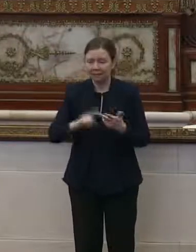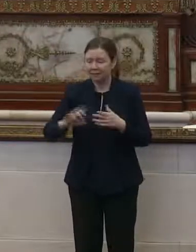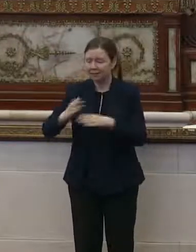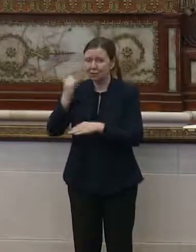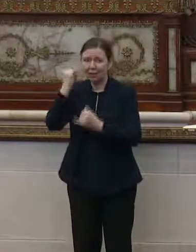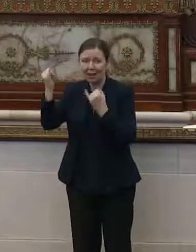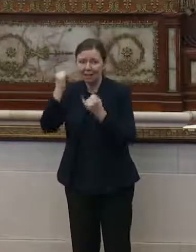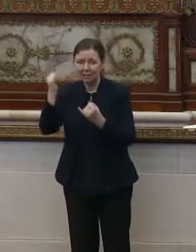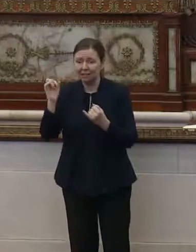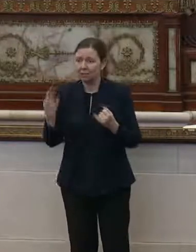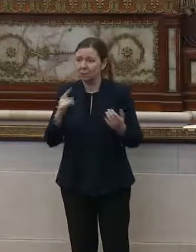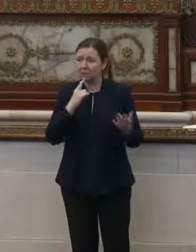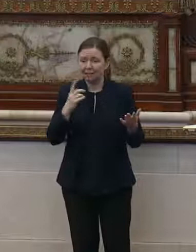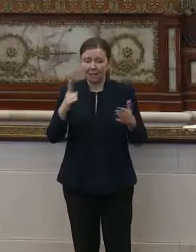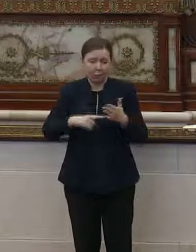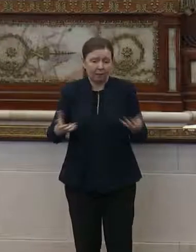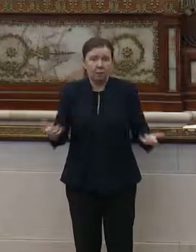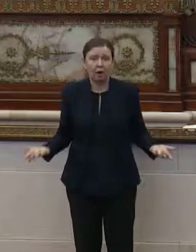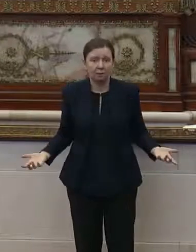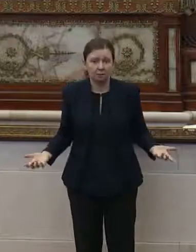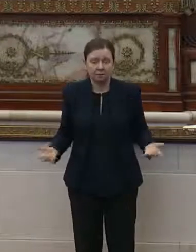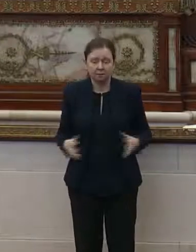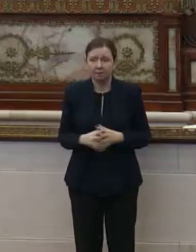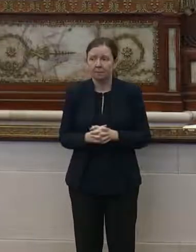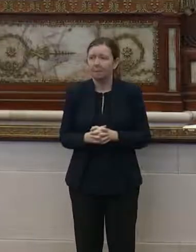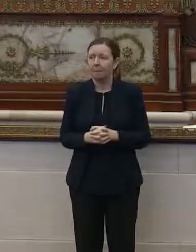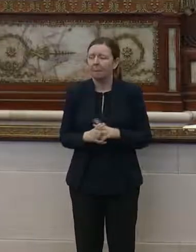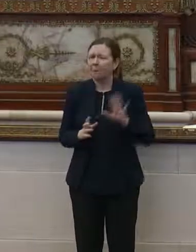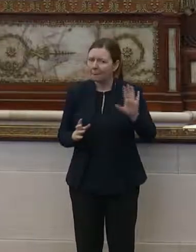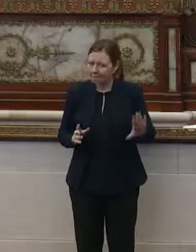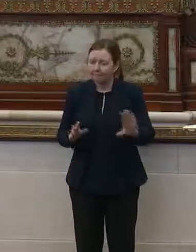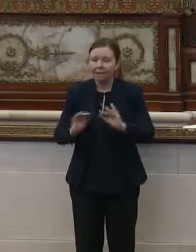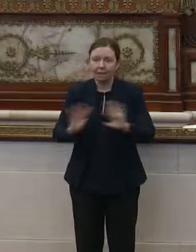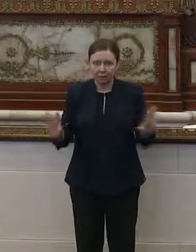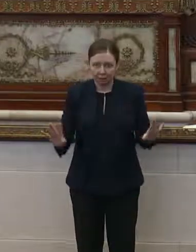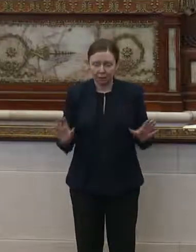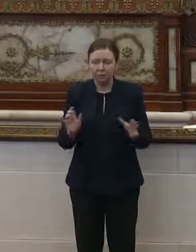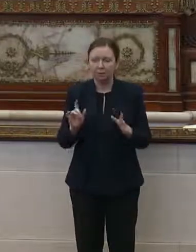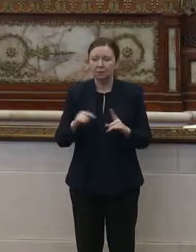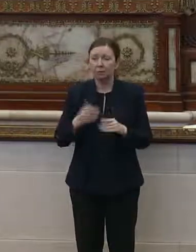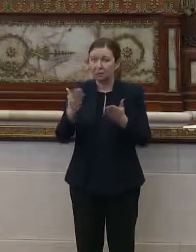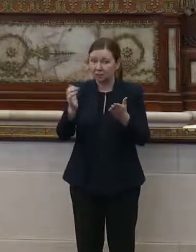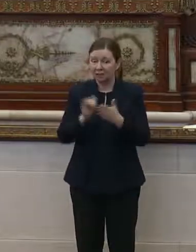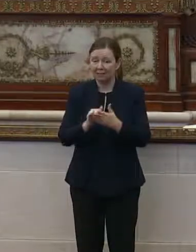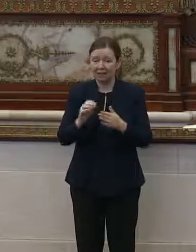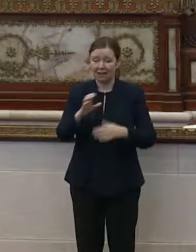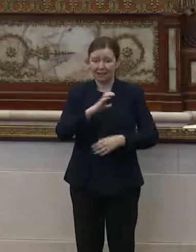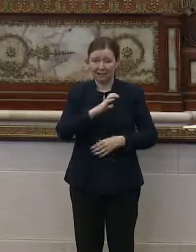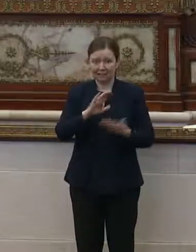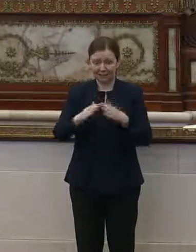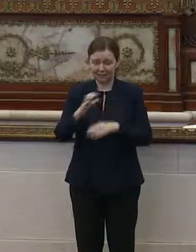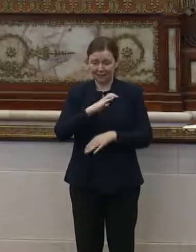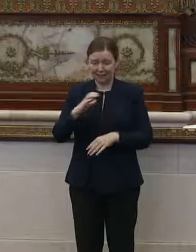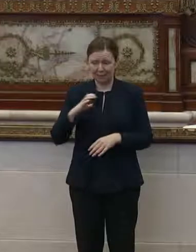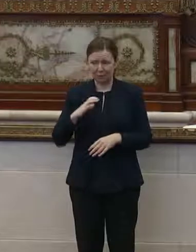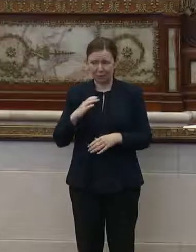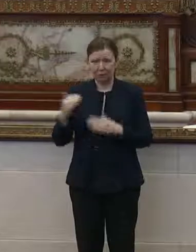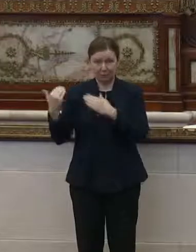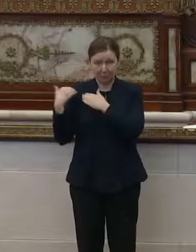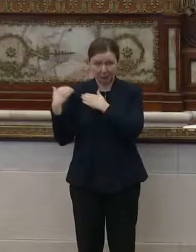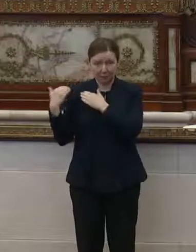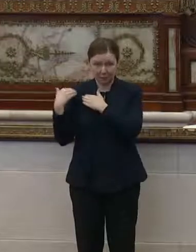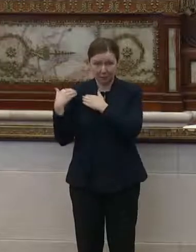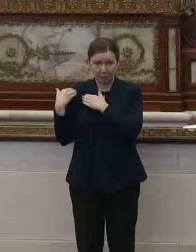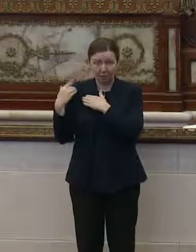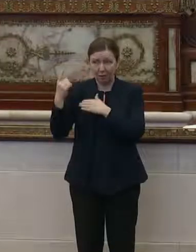or otherwise say what they wish. But let's be clear that to suggest that council was somehow